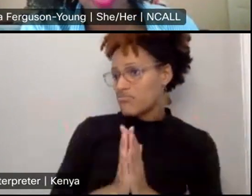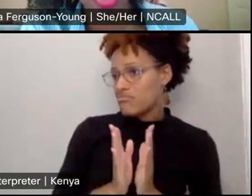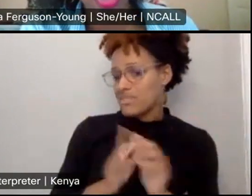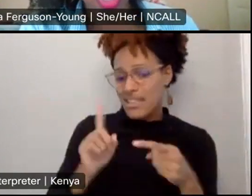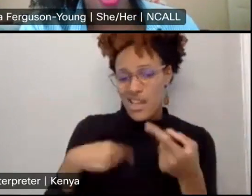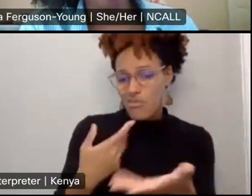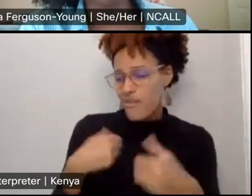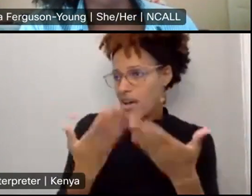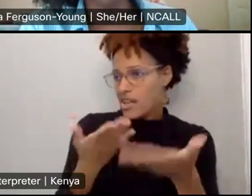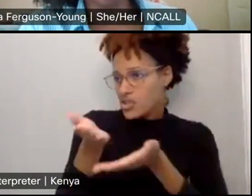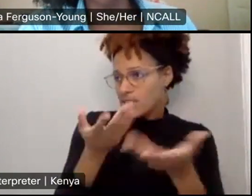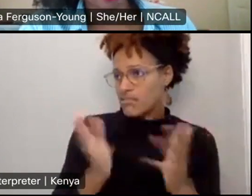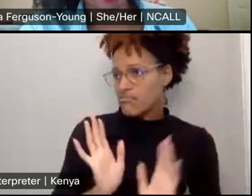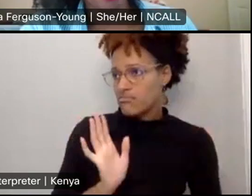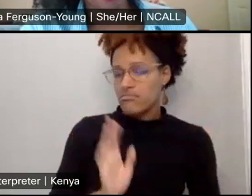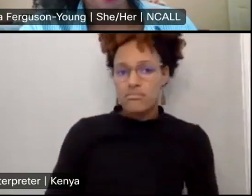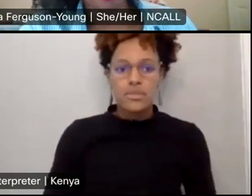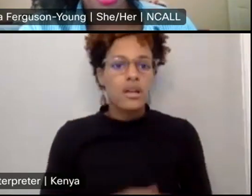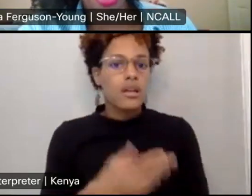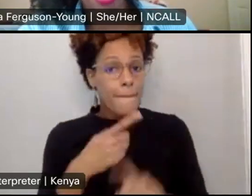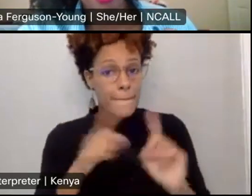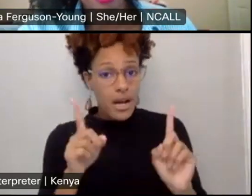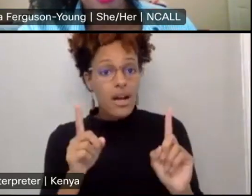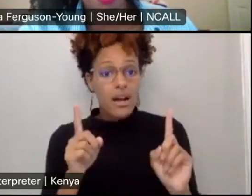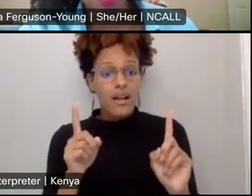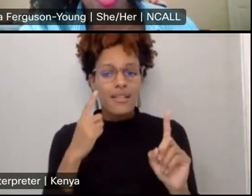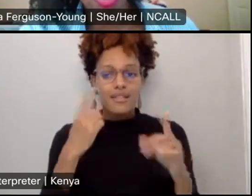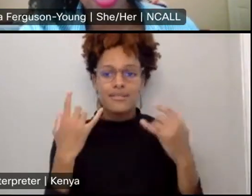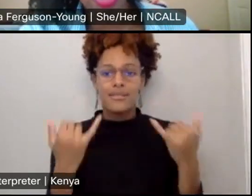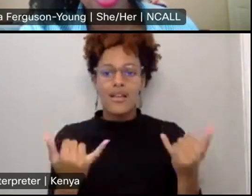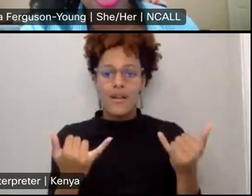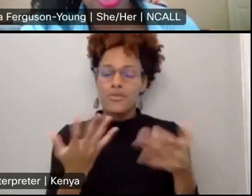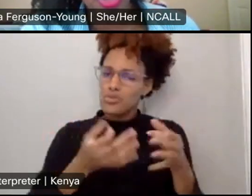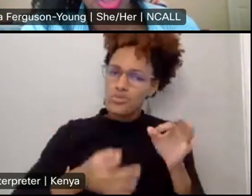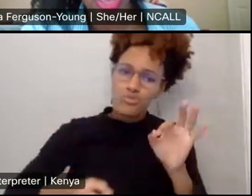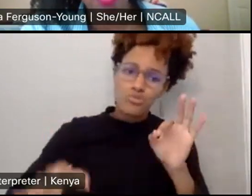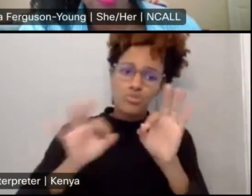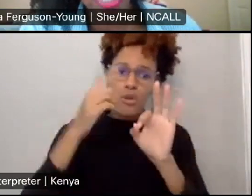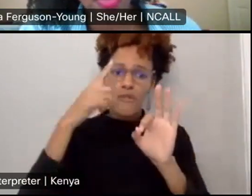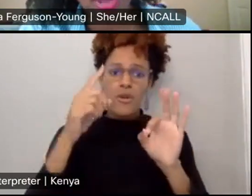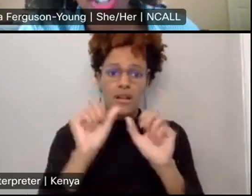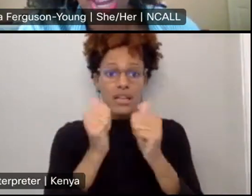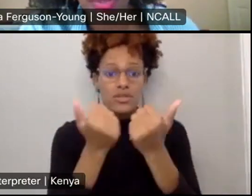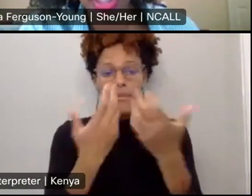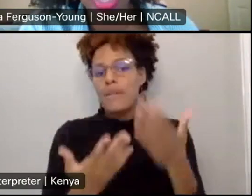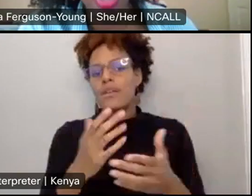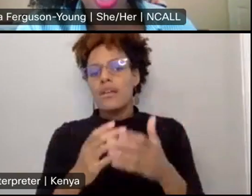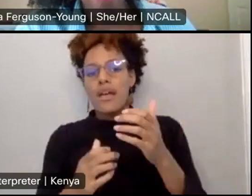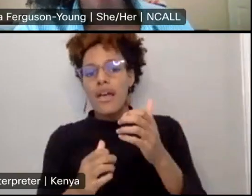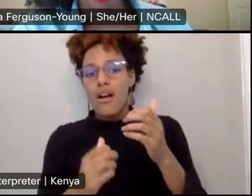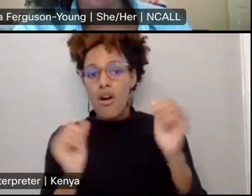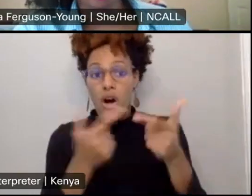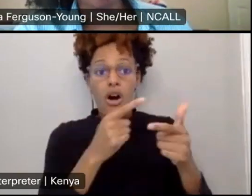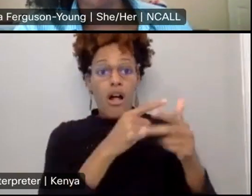this service. But, now I think it's so important for agencies, and everyone may not be able to do